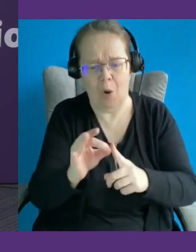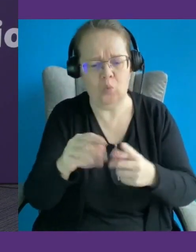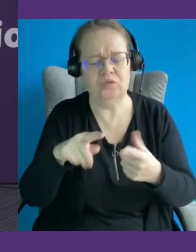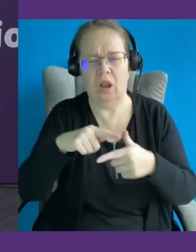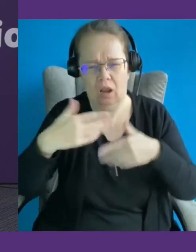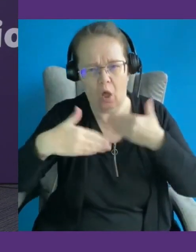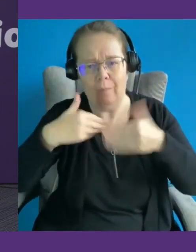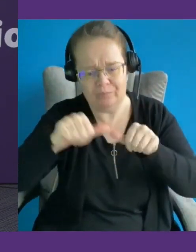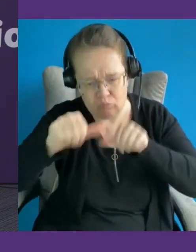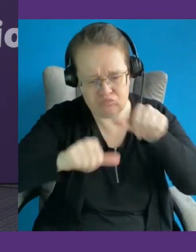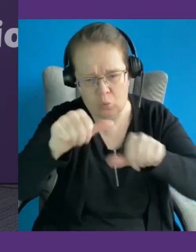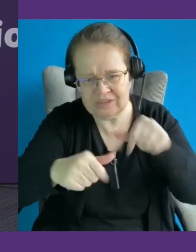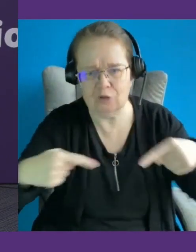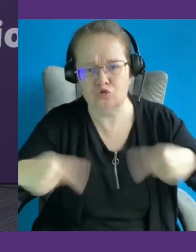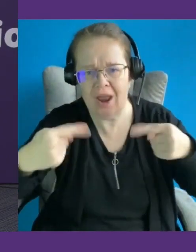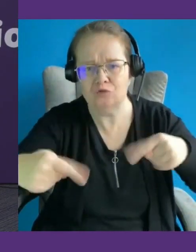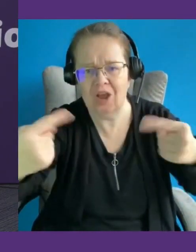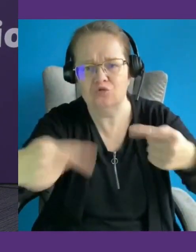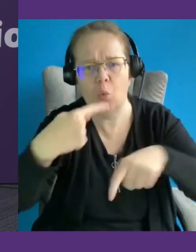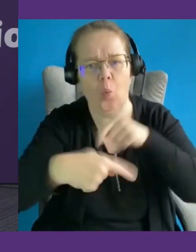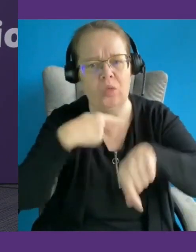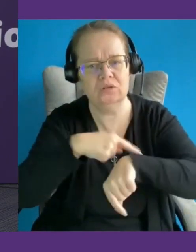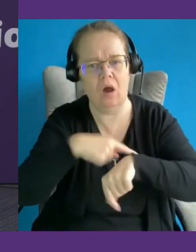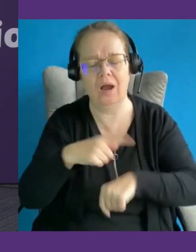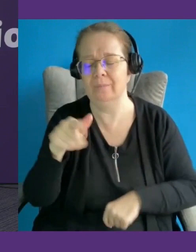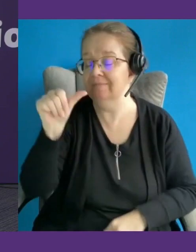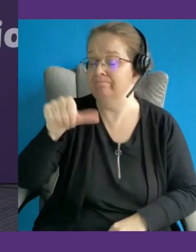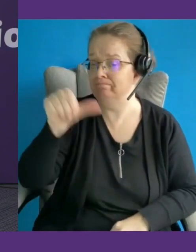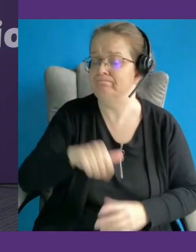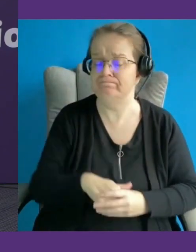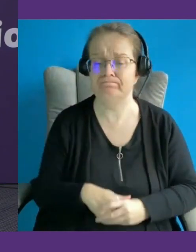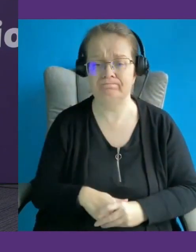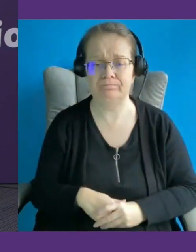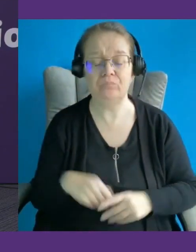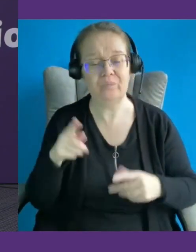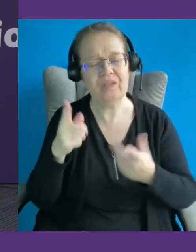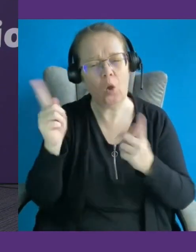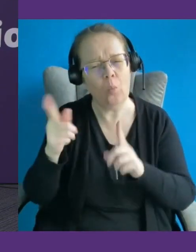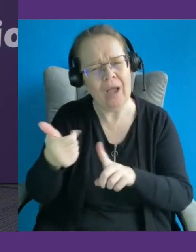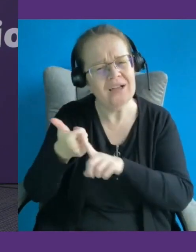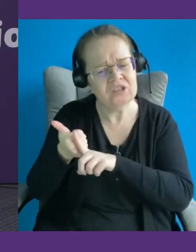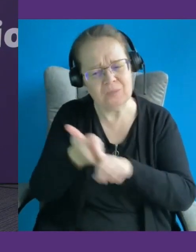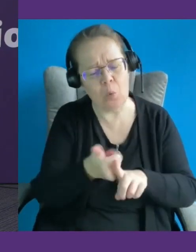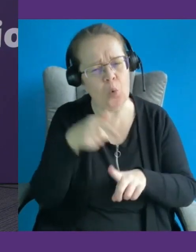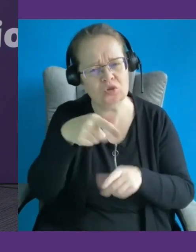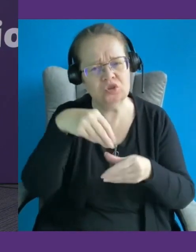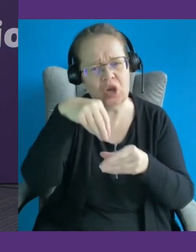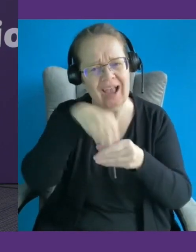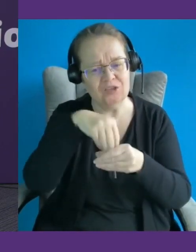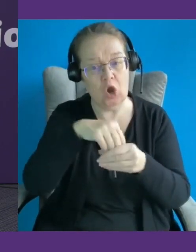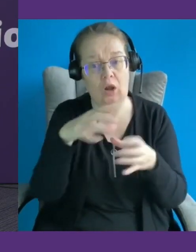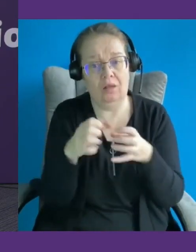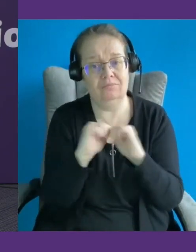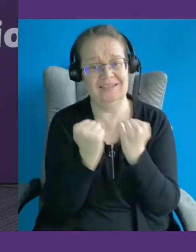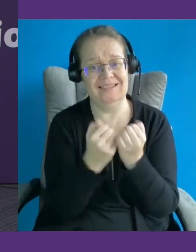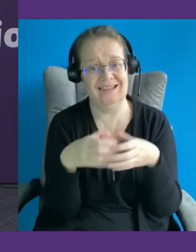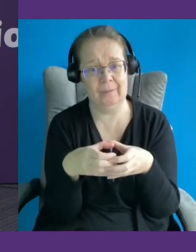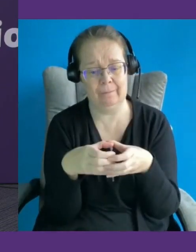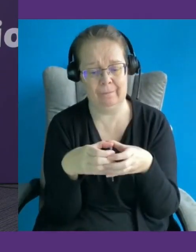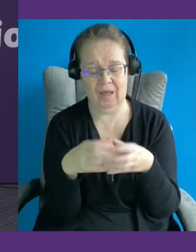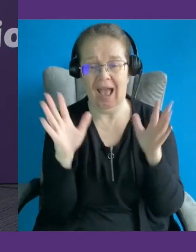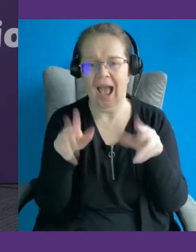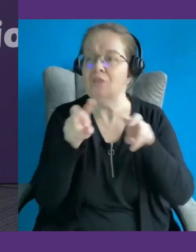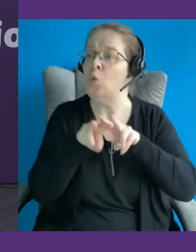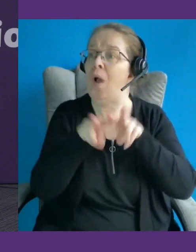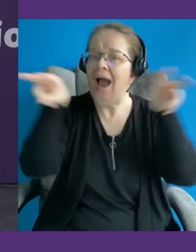And I guess that also depends to some extent on the support for your internal teams. I mean, there's that all inward facing, the fact that